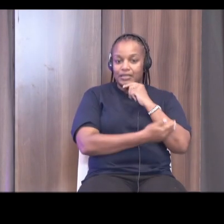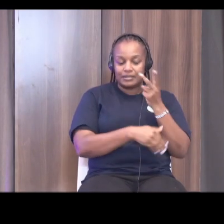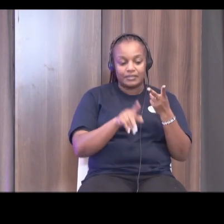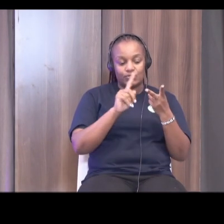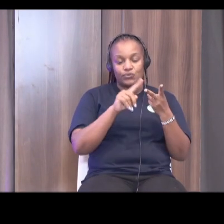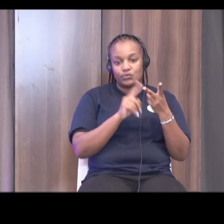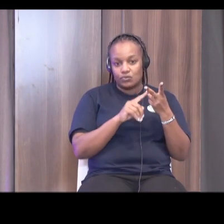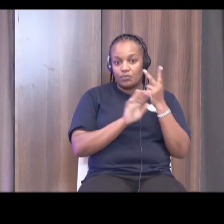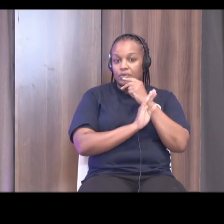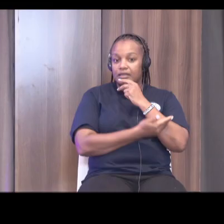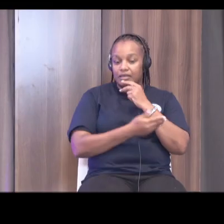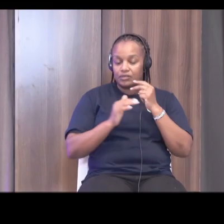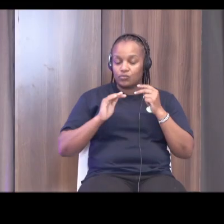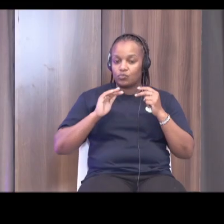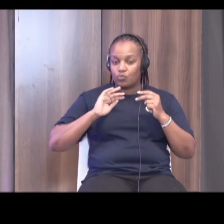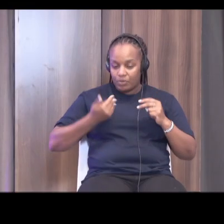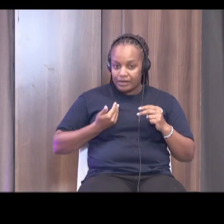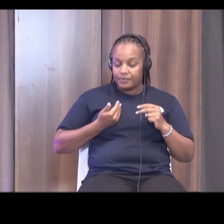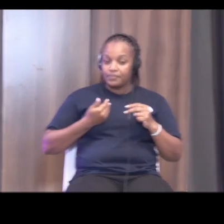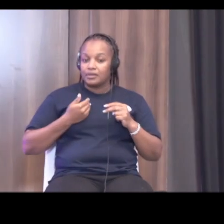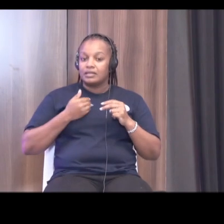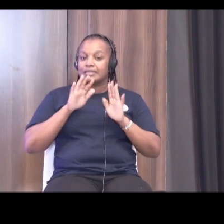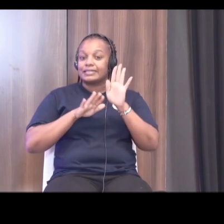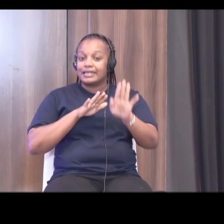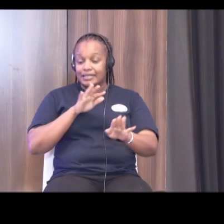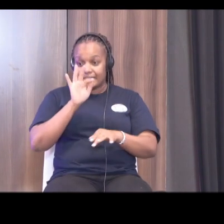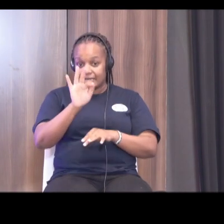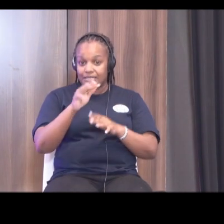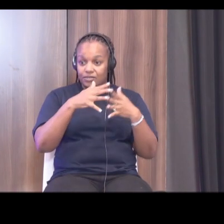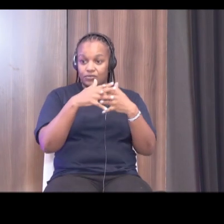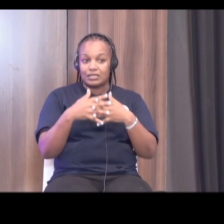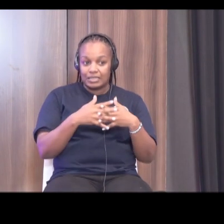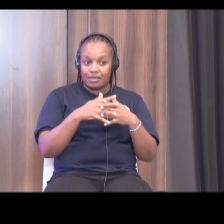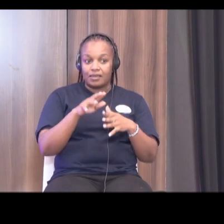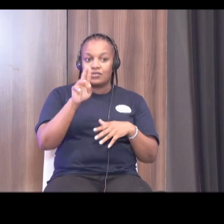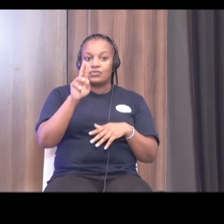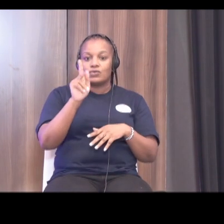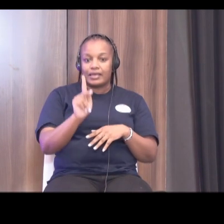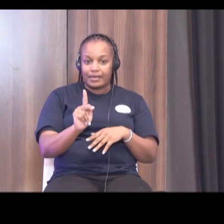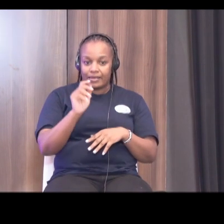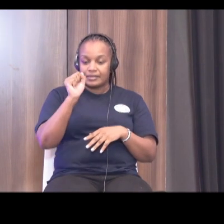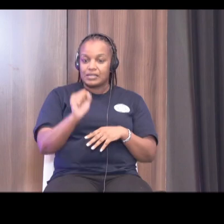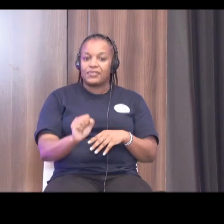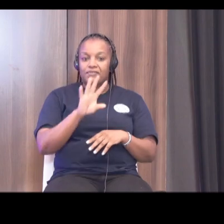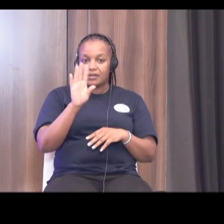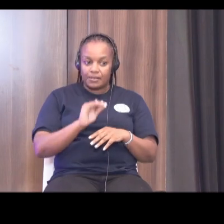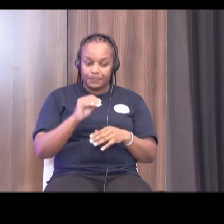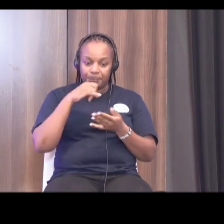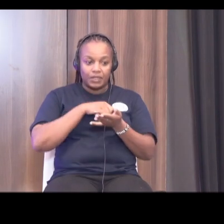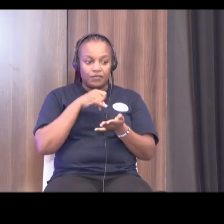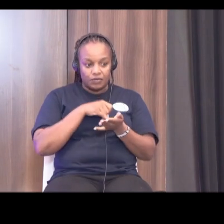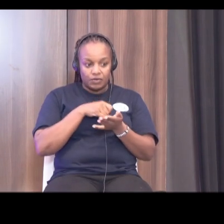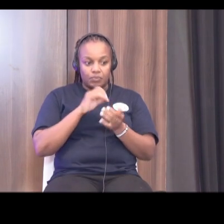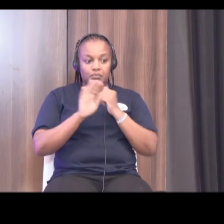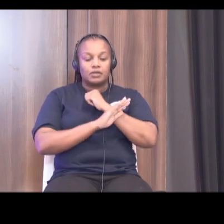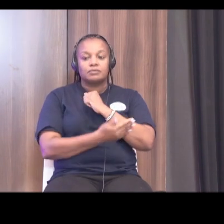women. So the stage 2, as you can see here in the USA, UK, and South Africa, involved pregnant women where we repeated again